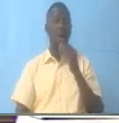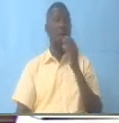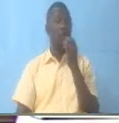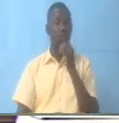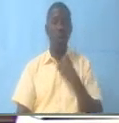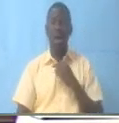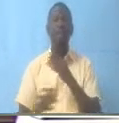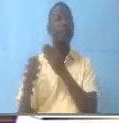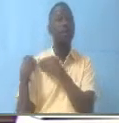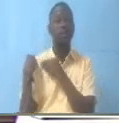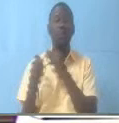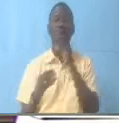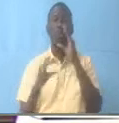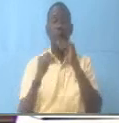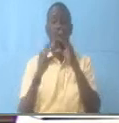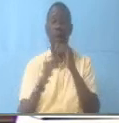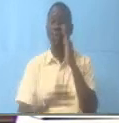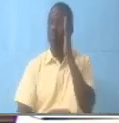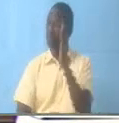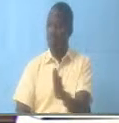you have the duty to speak the truth